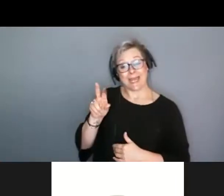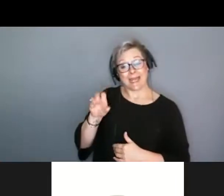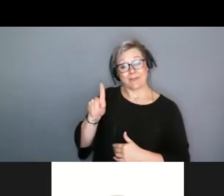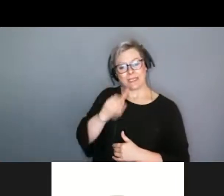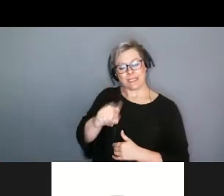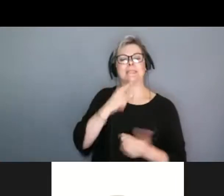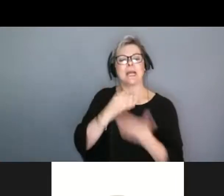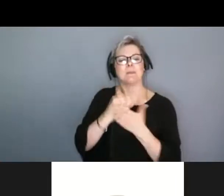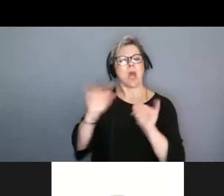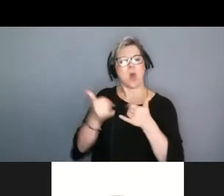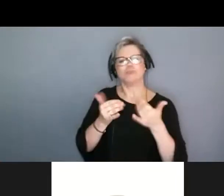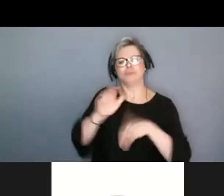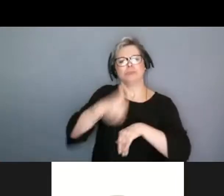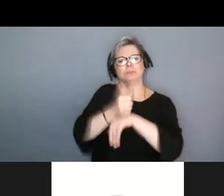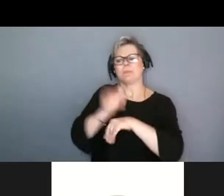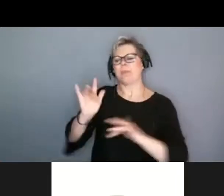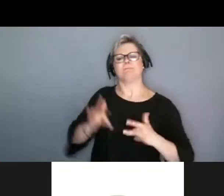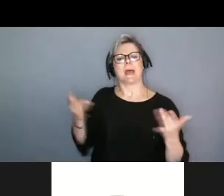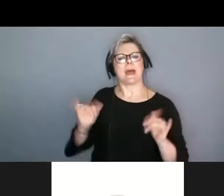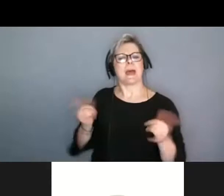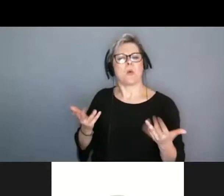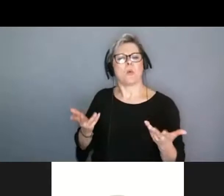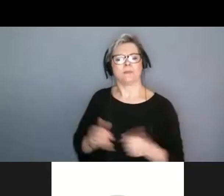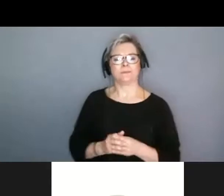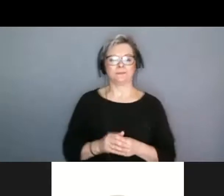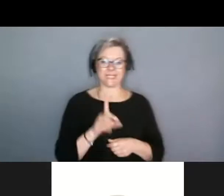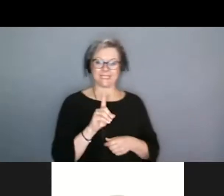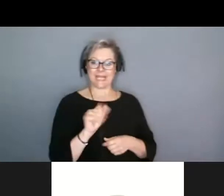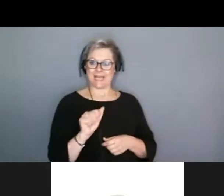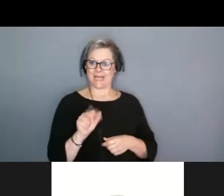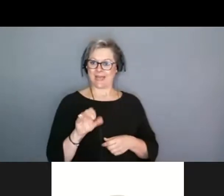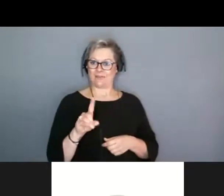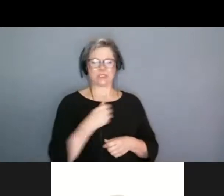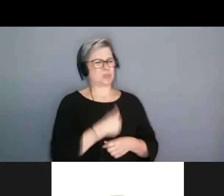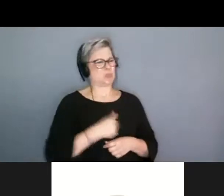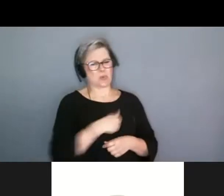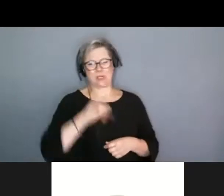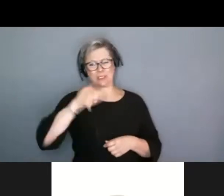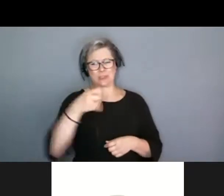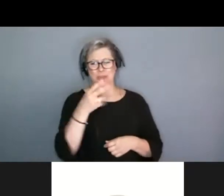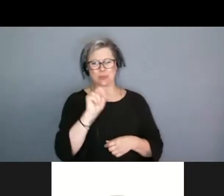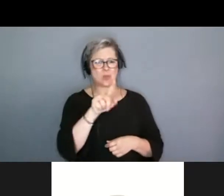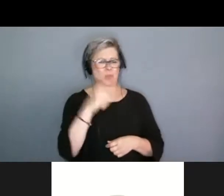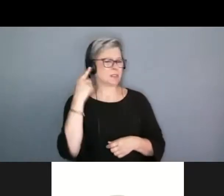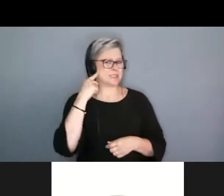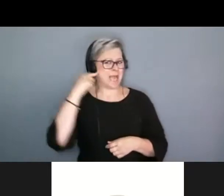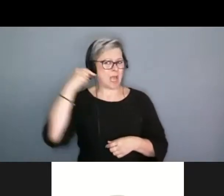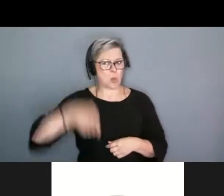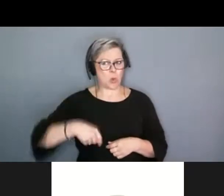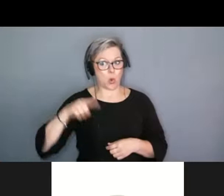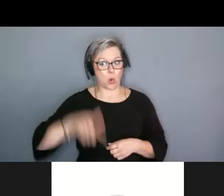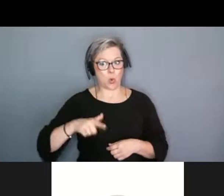event like this. Sure. And sorry, Joan, your volume went down again for some weird technical